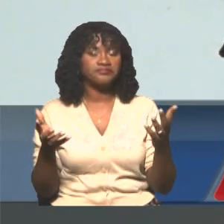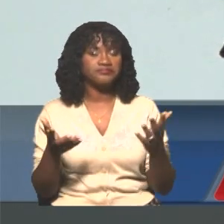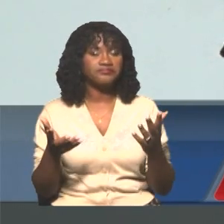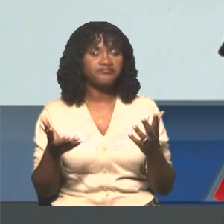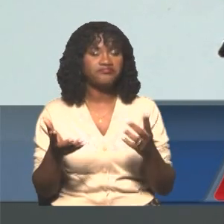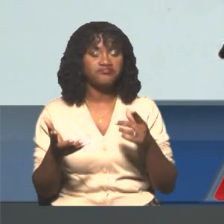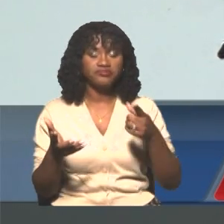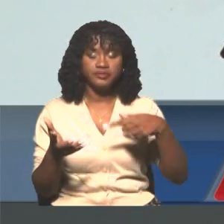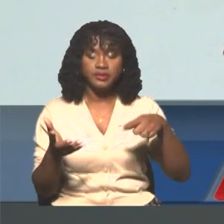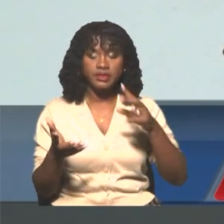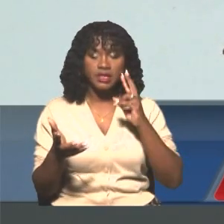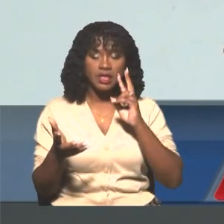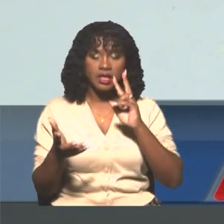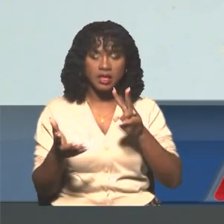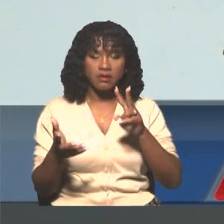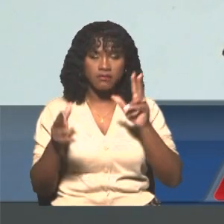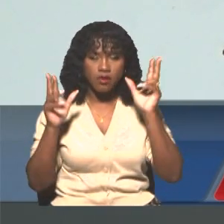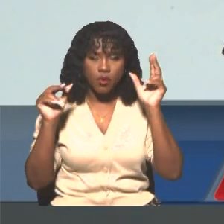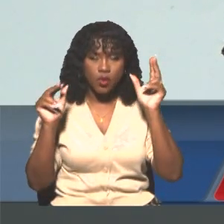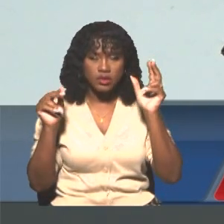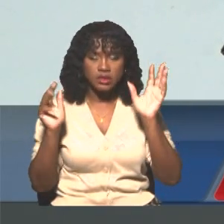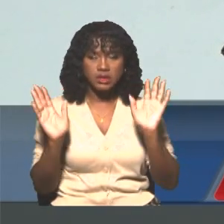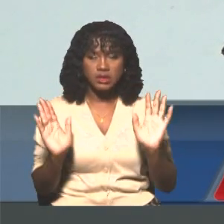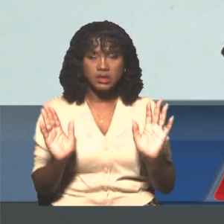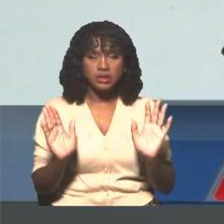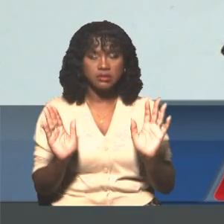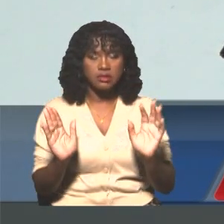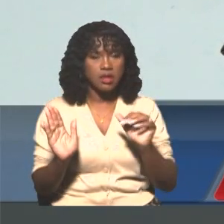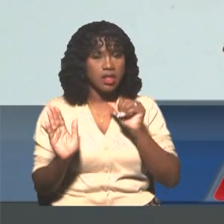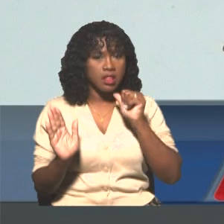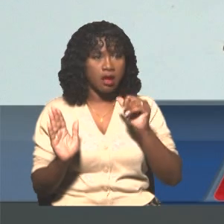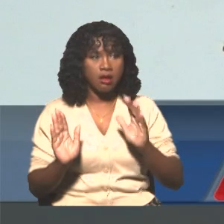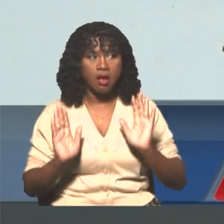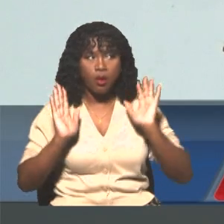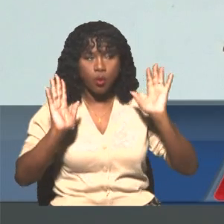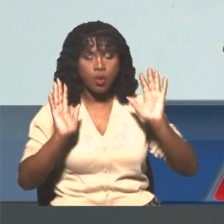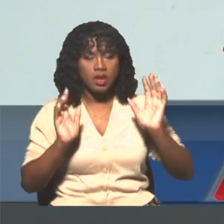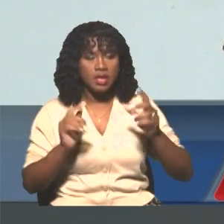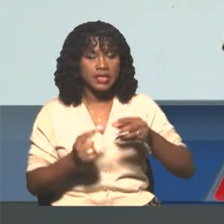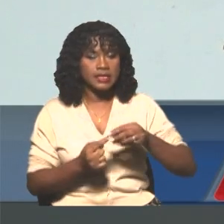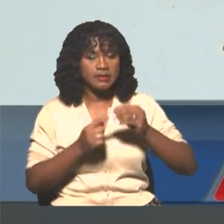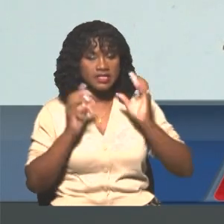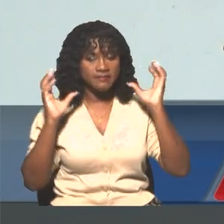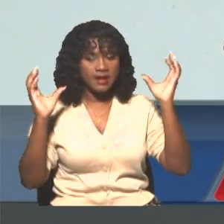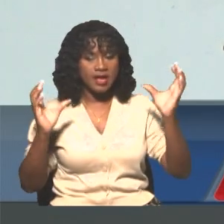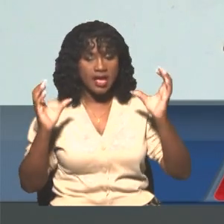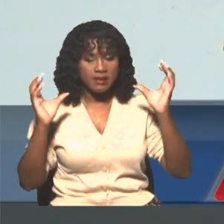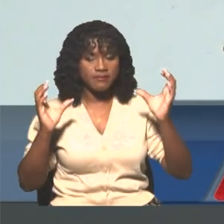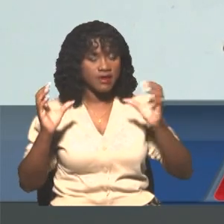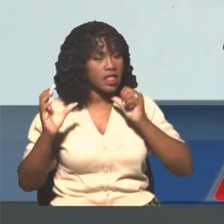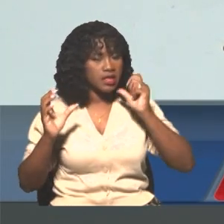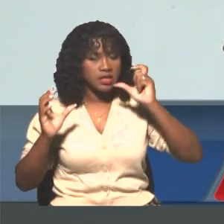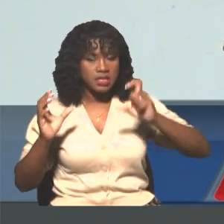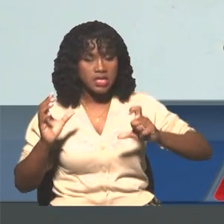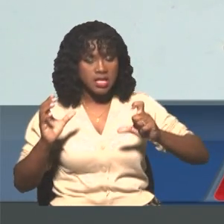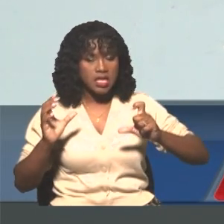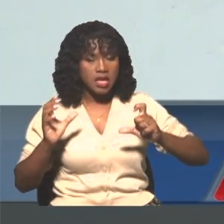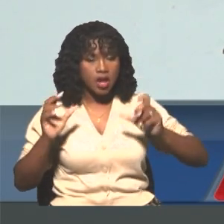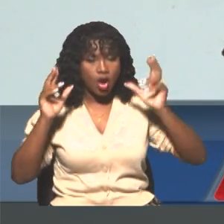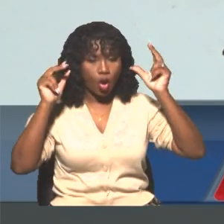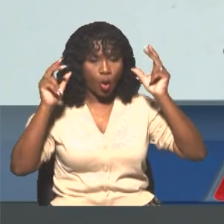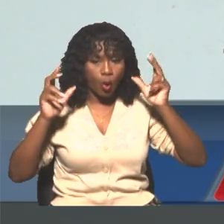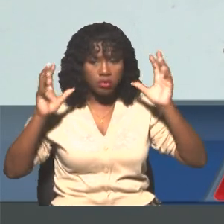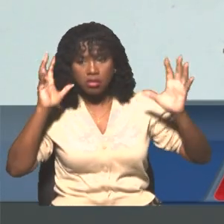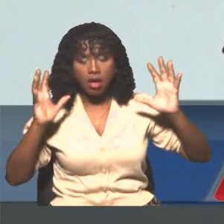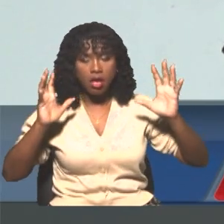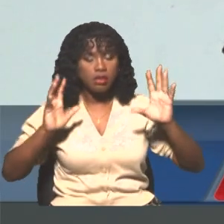the horses that are not as hyped, especially for this carnival duties. You don't need a hype horse in a